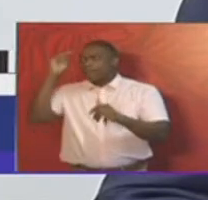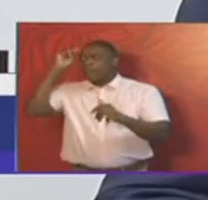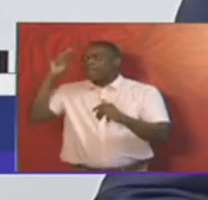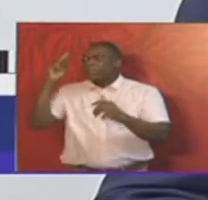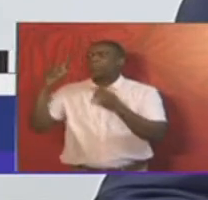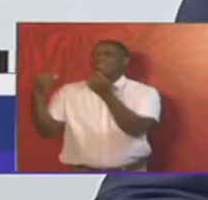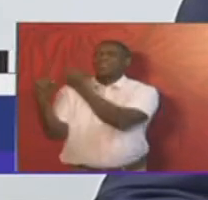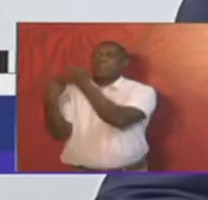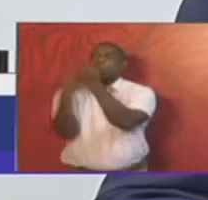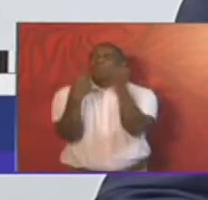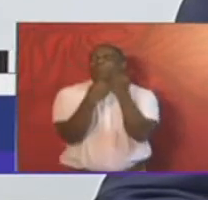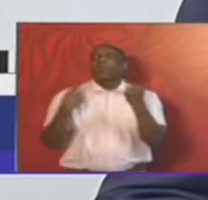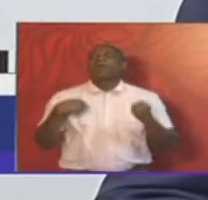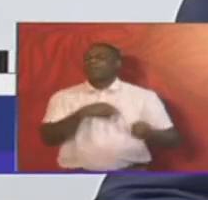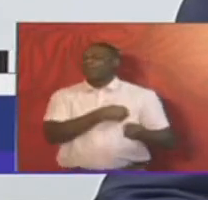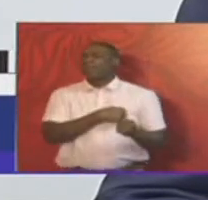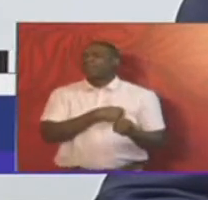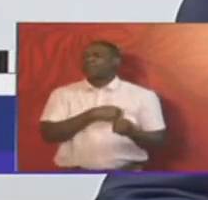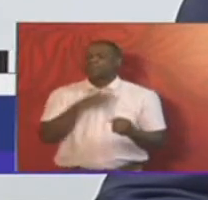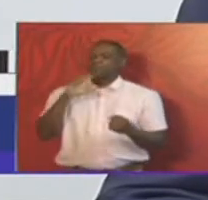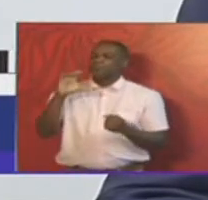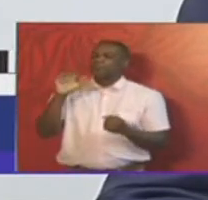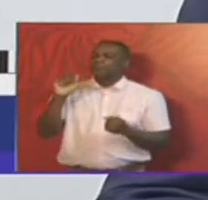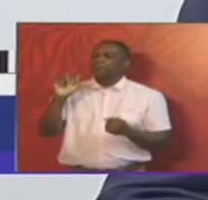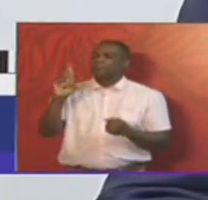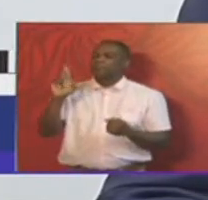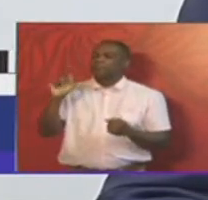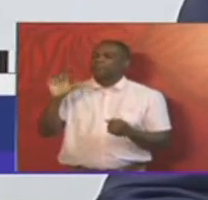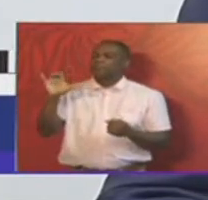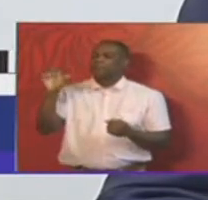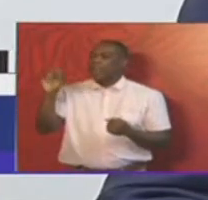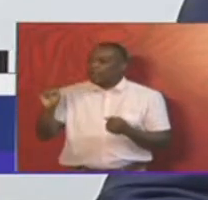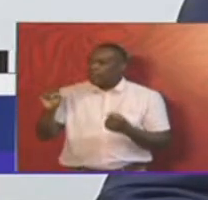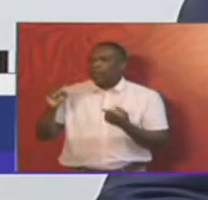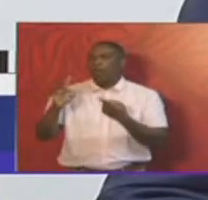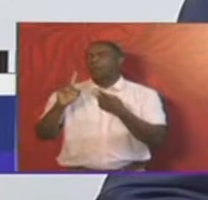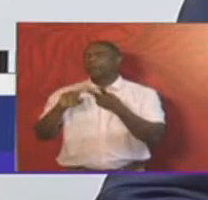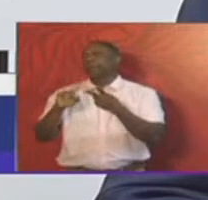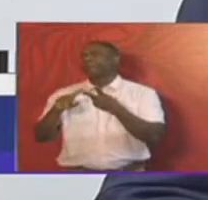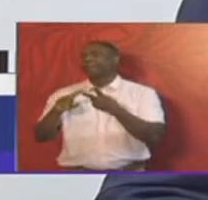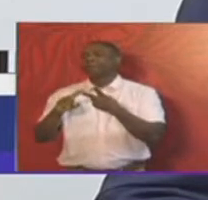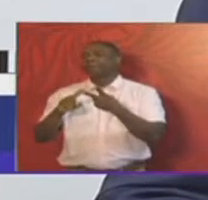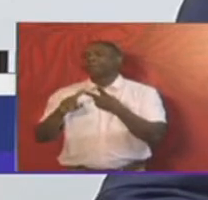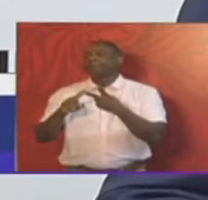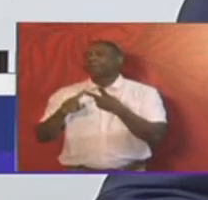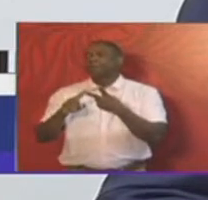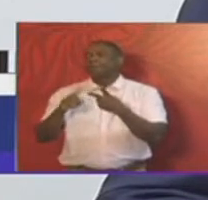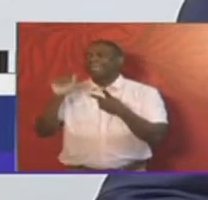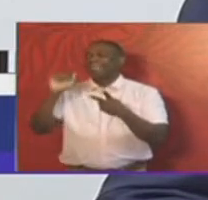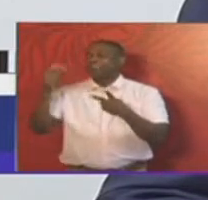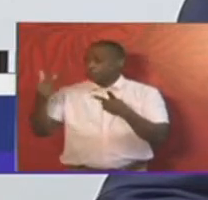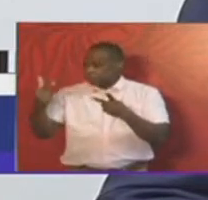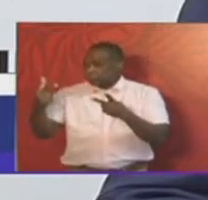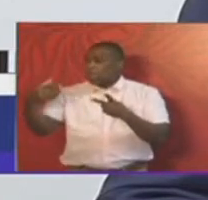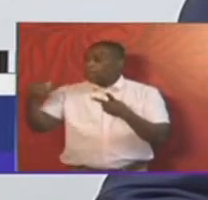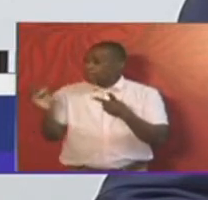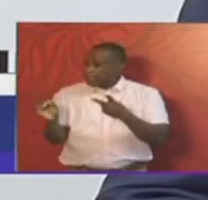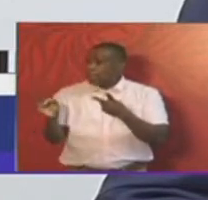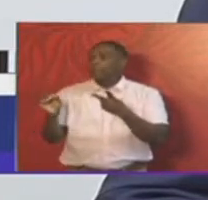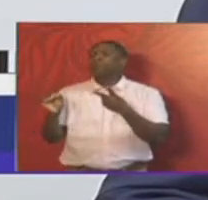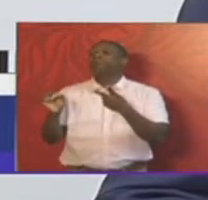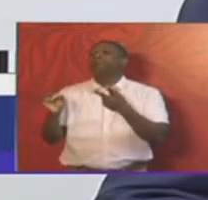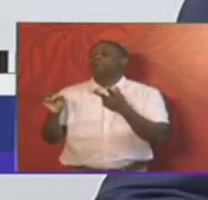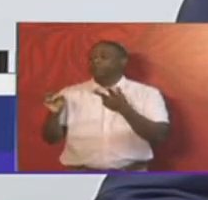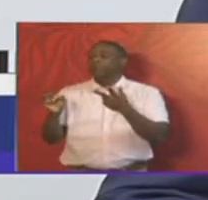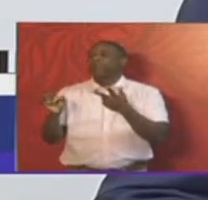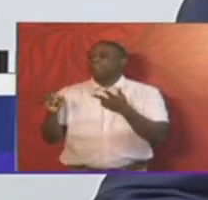The Ministry of Foreign and CARICOM Affairs, my colleague, Senator Amory Brown, the Attorney General, who had to vet